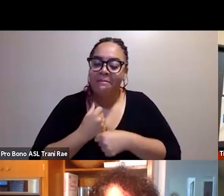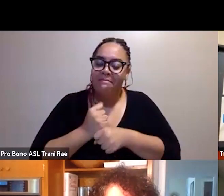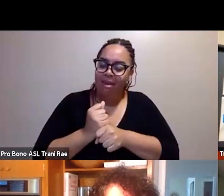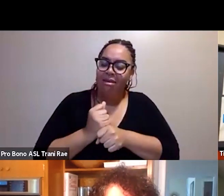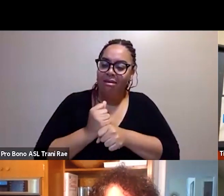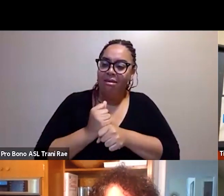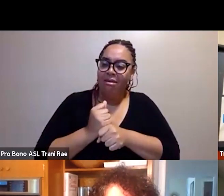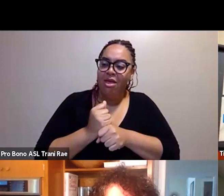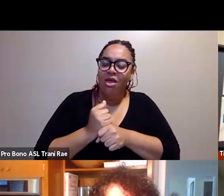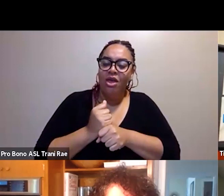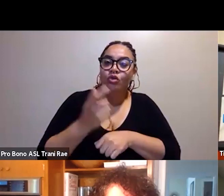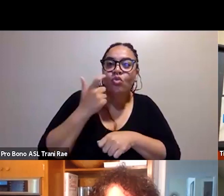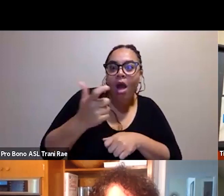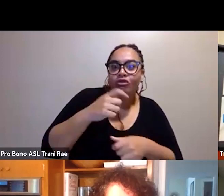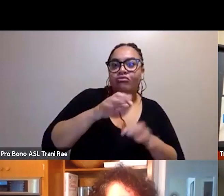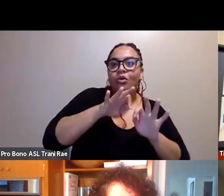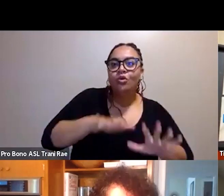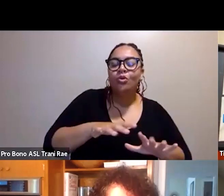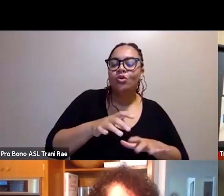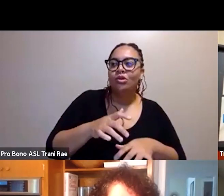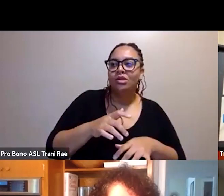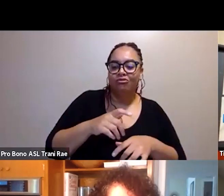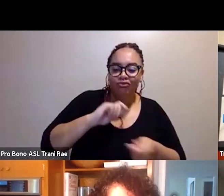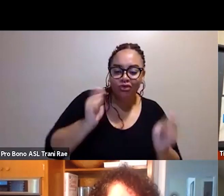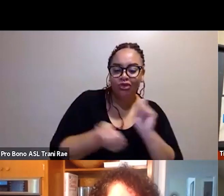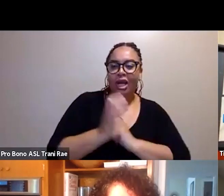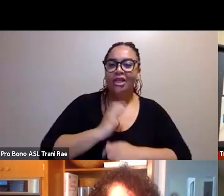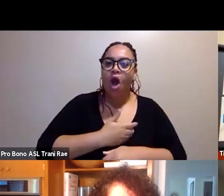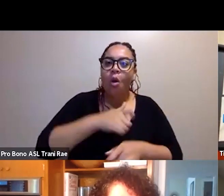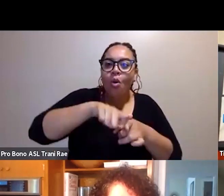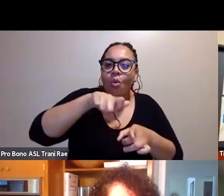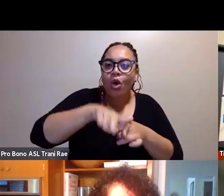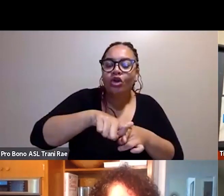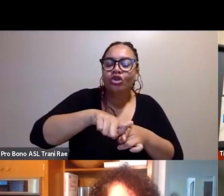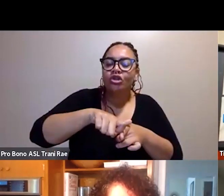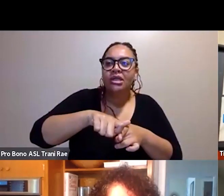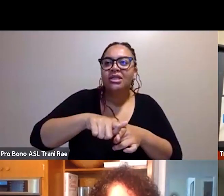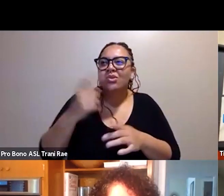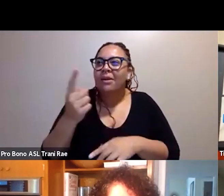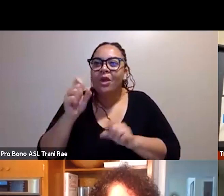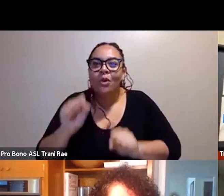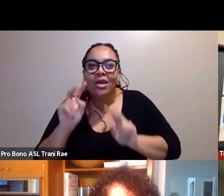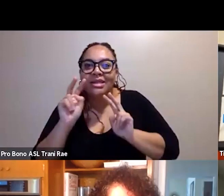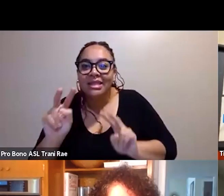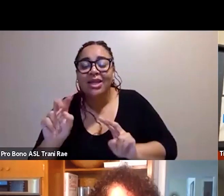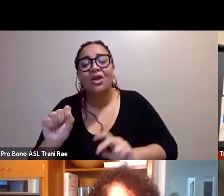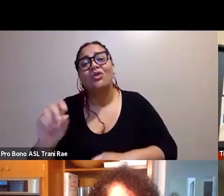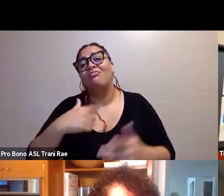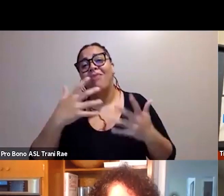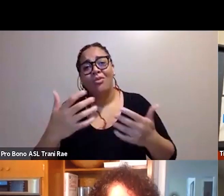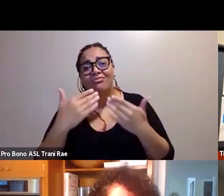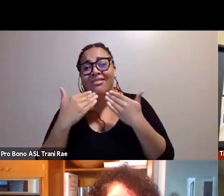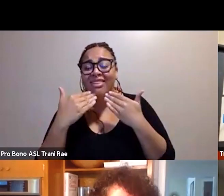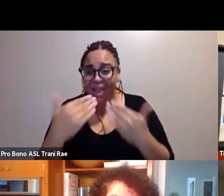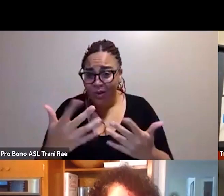words so visceral and understandable and beautiful. So I just wanted to say thank you so